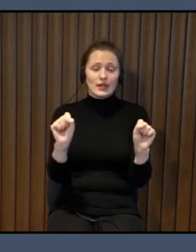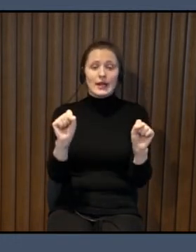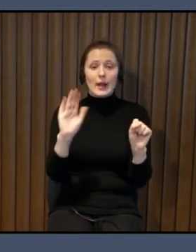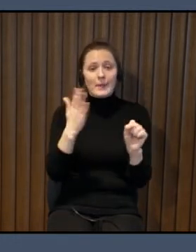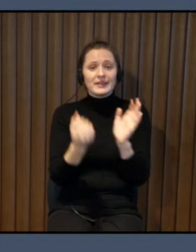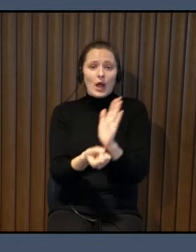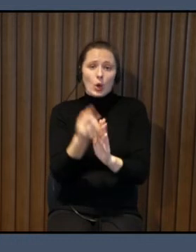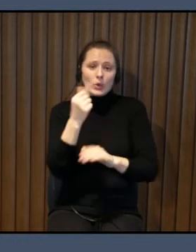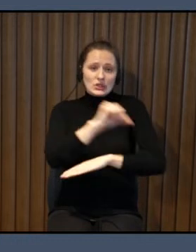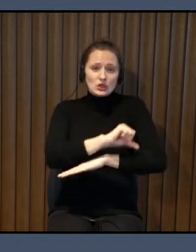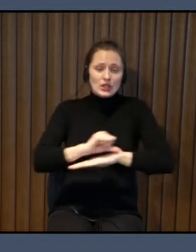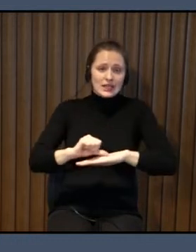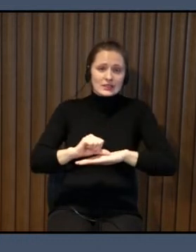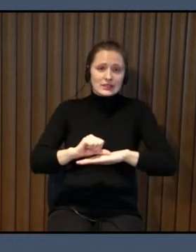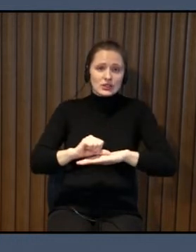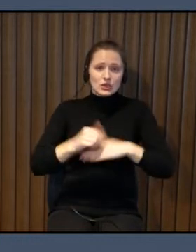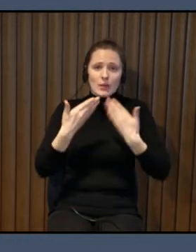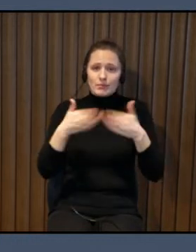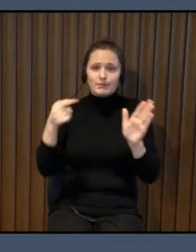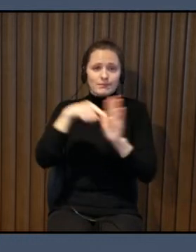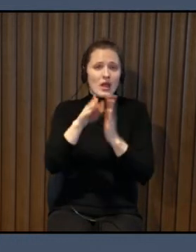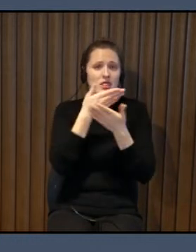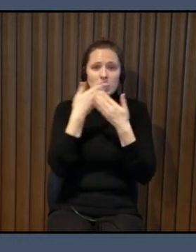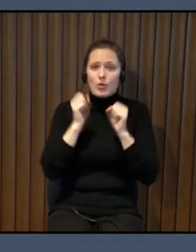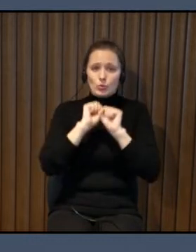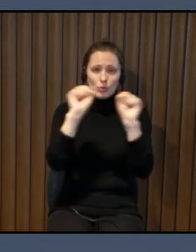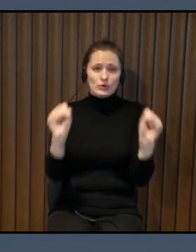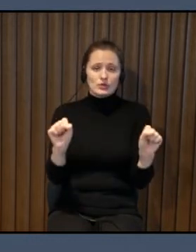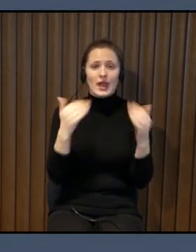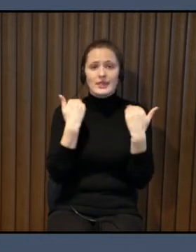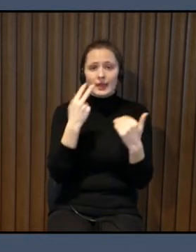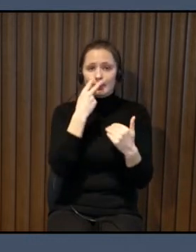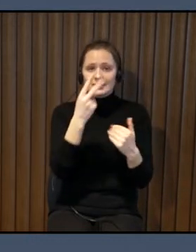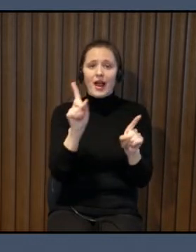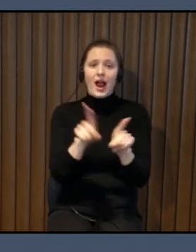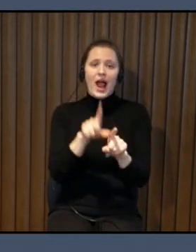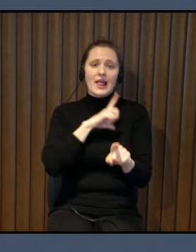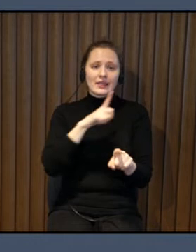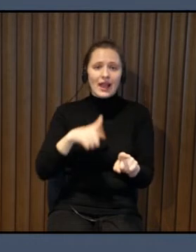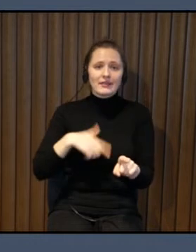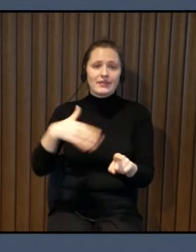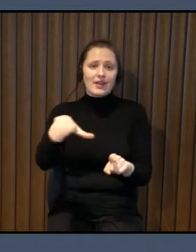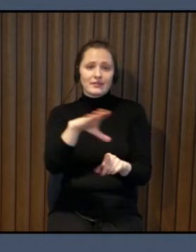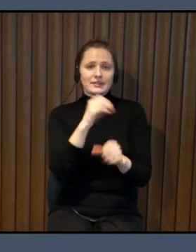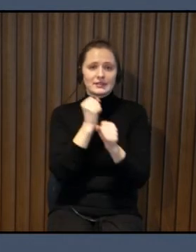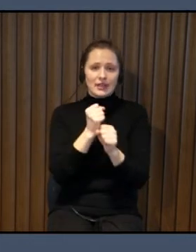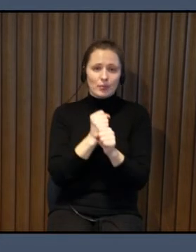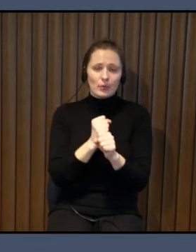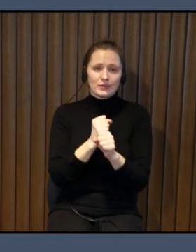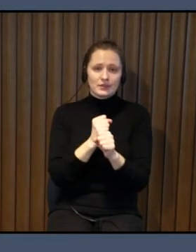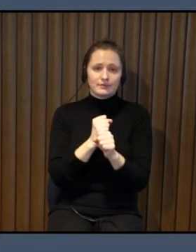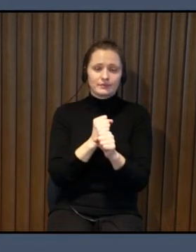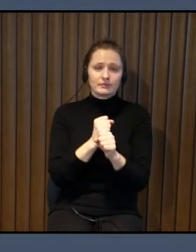open a web page. If it's possible, then it is accessible. If not, it not. So